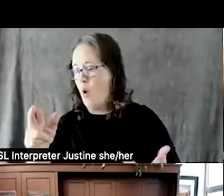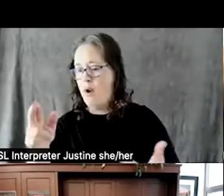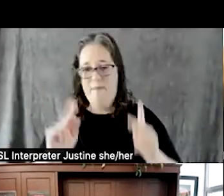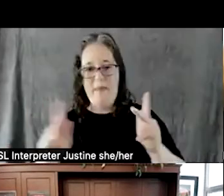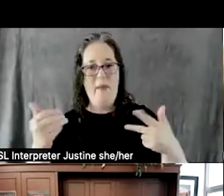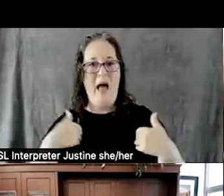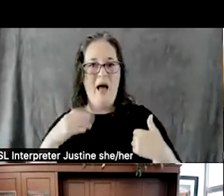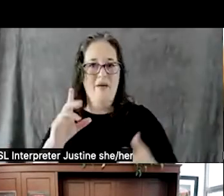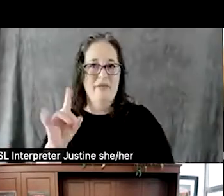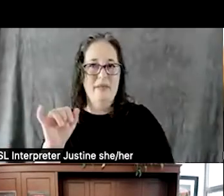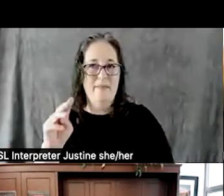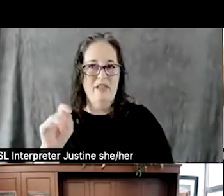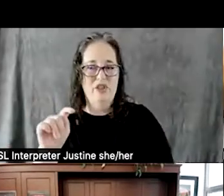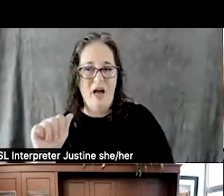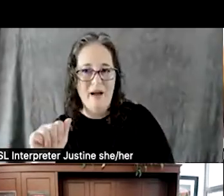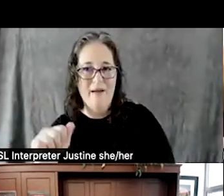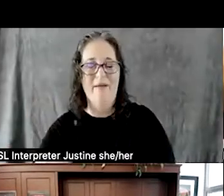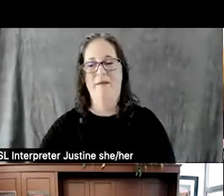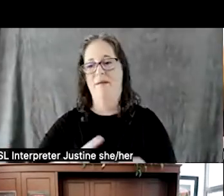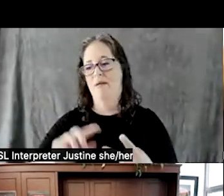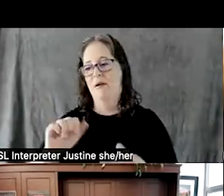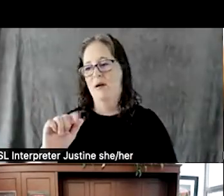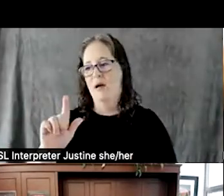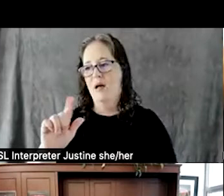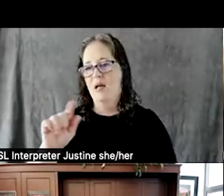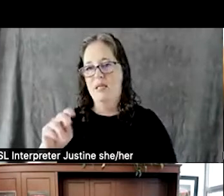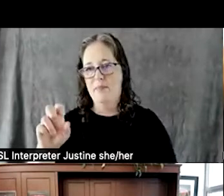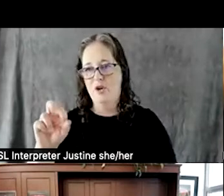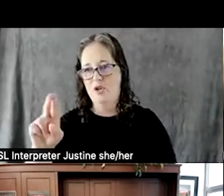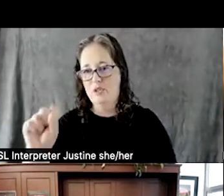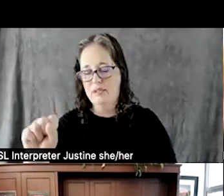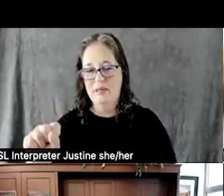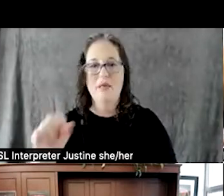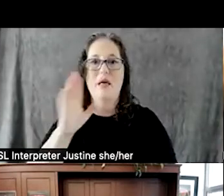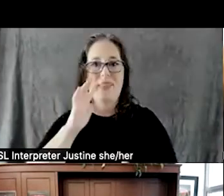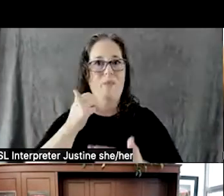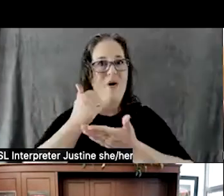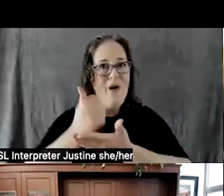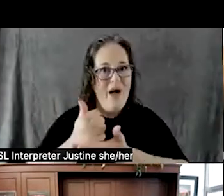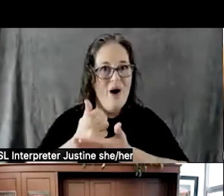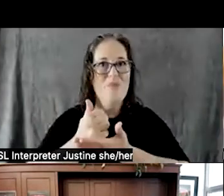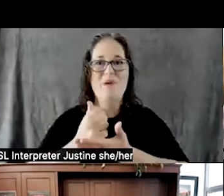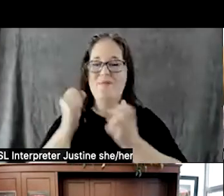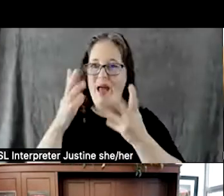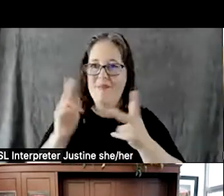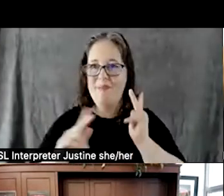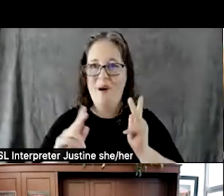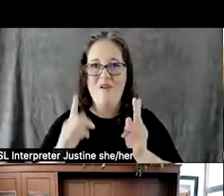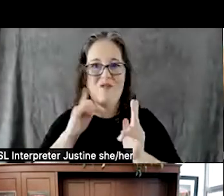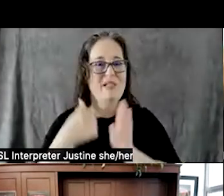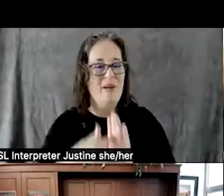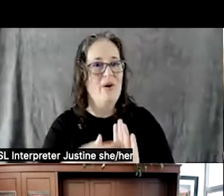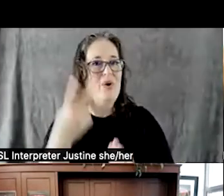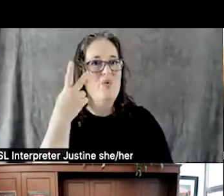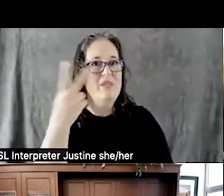Alzheimer's. And it helps everyone, right? We all we see these amazing fish or the octopus, and